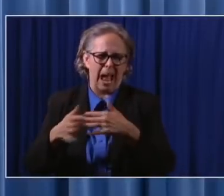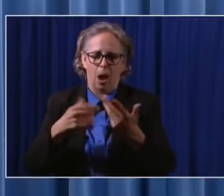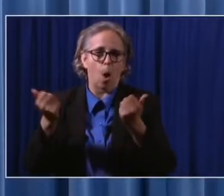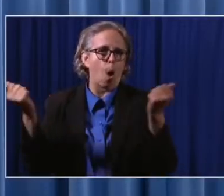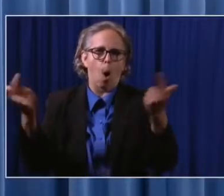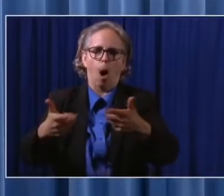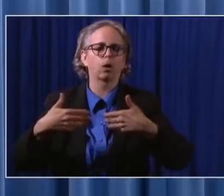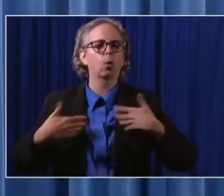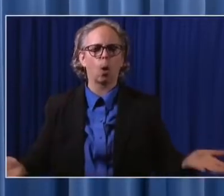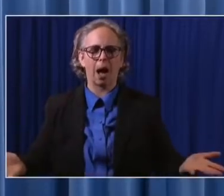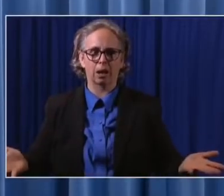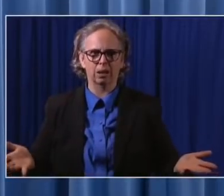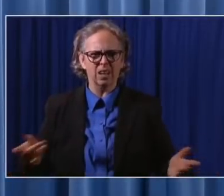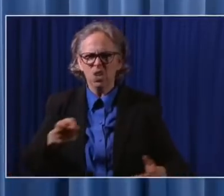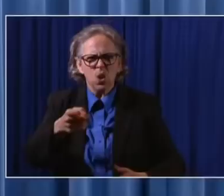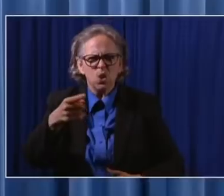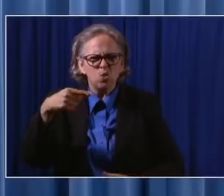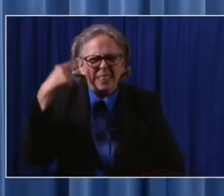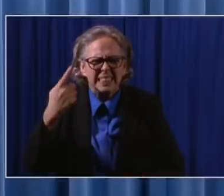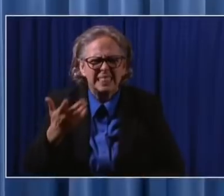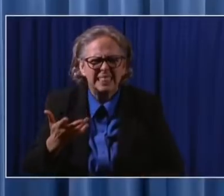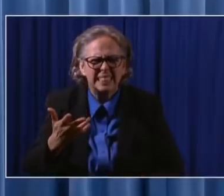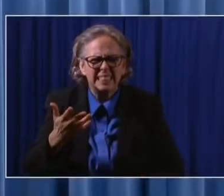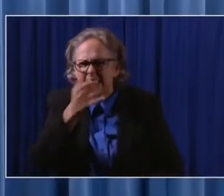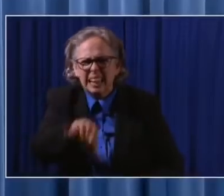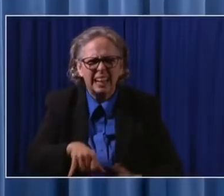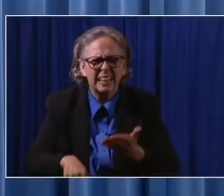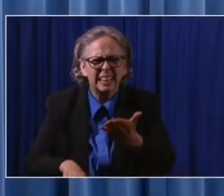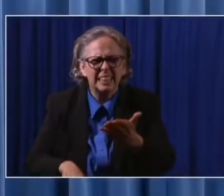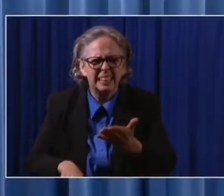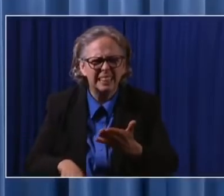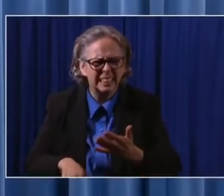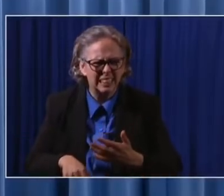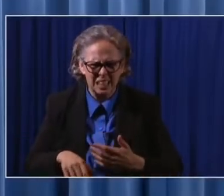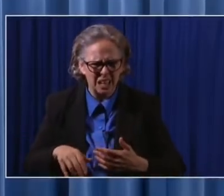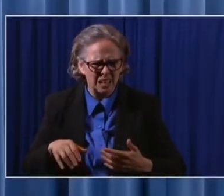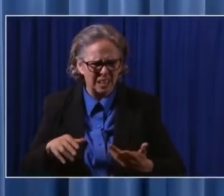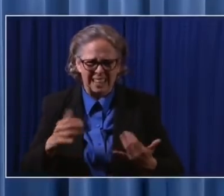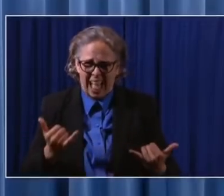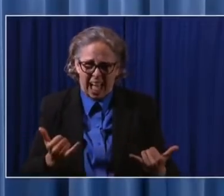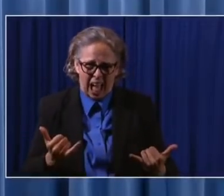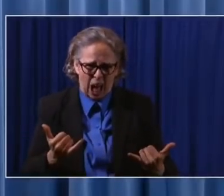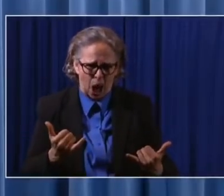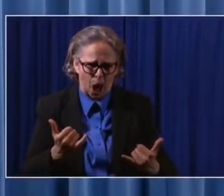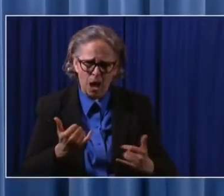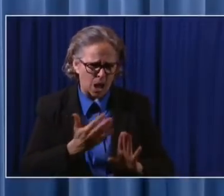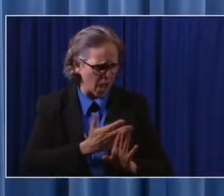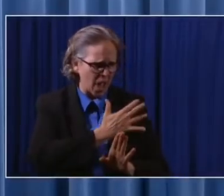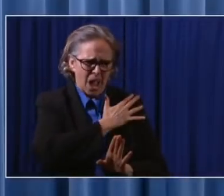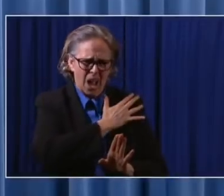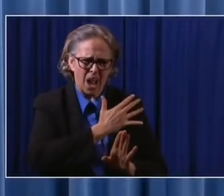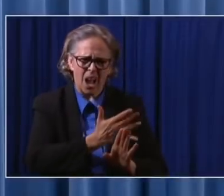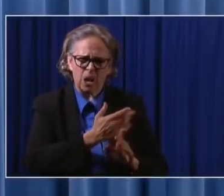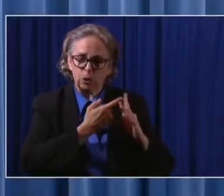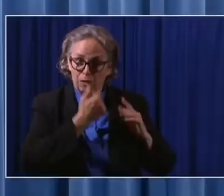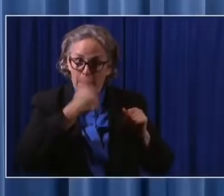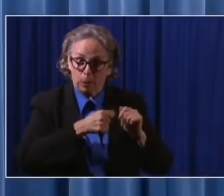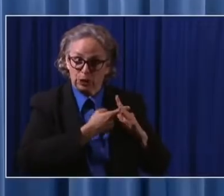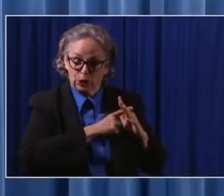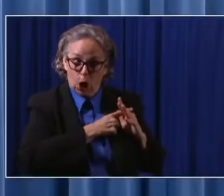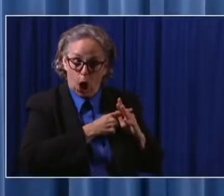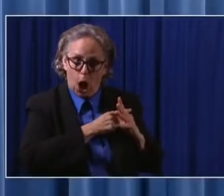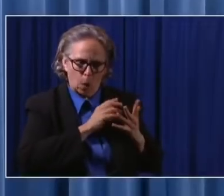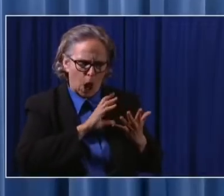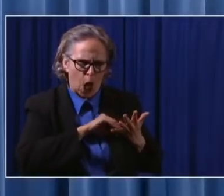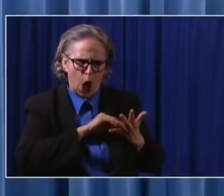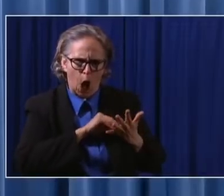it's ridiculous because look how far we've come when this started. Look what doctors know today. Look at their